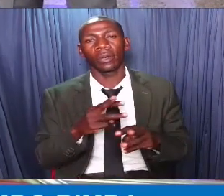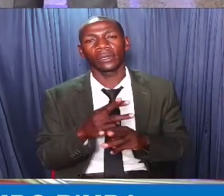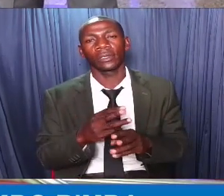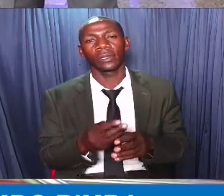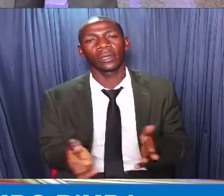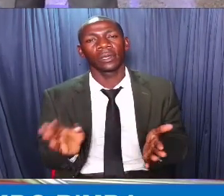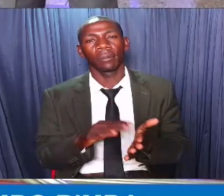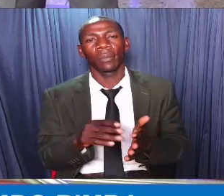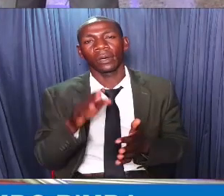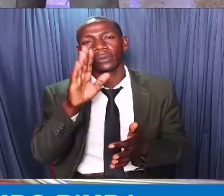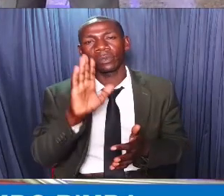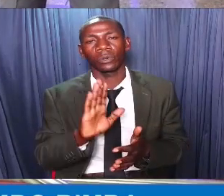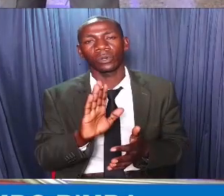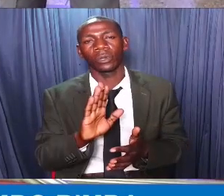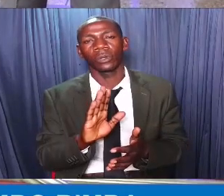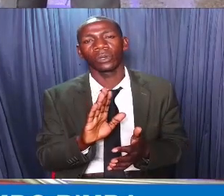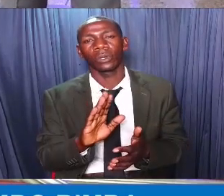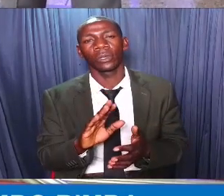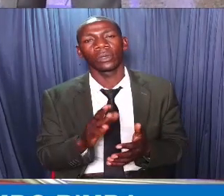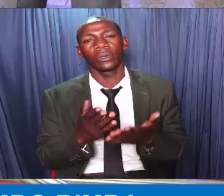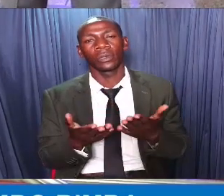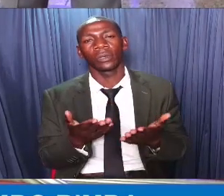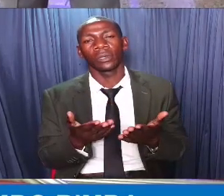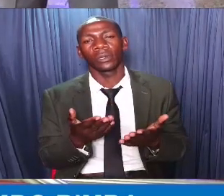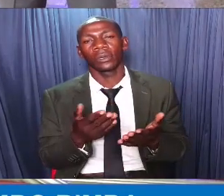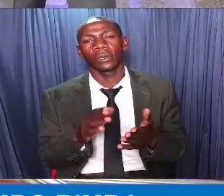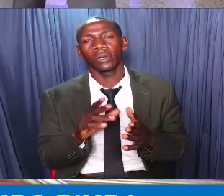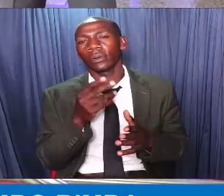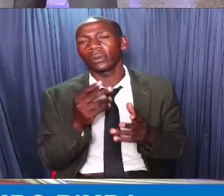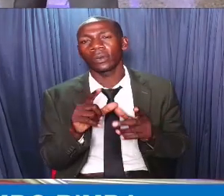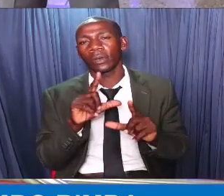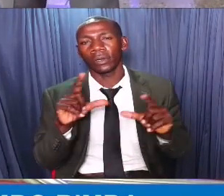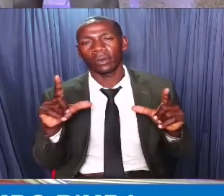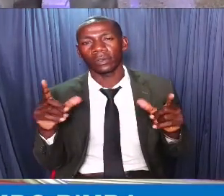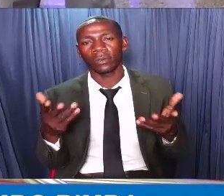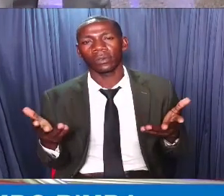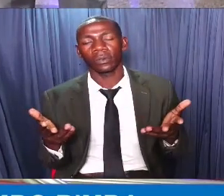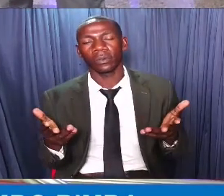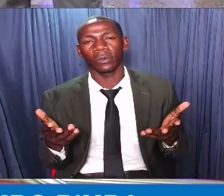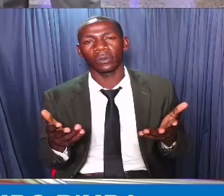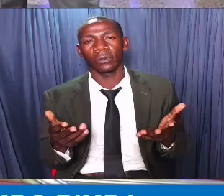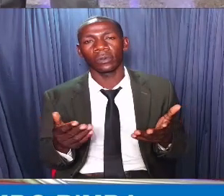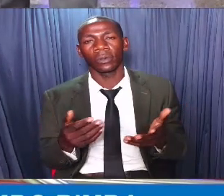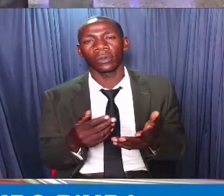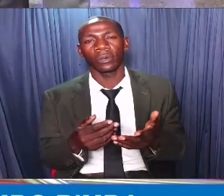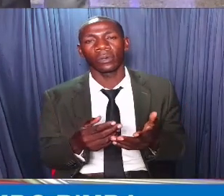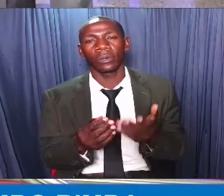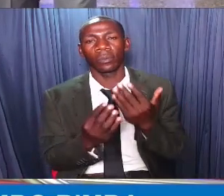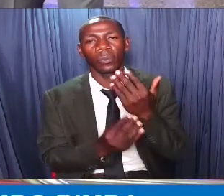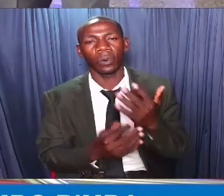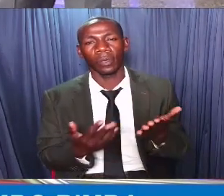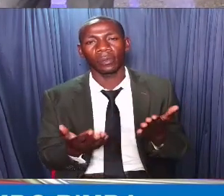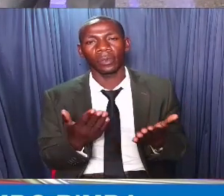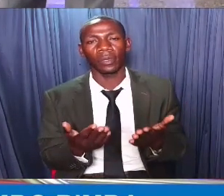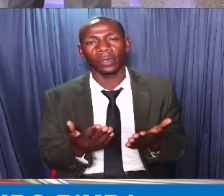whole world. Rudieni Mungu. Let's return to God. Haijalishi kabila gani. It doesn't matter your tribe. Haijalishi. It doesn't matter. Ni maskini.